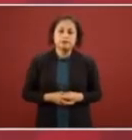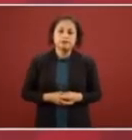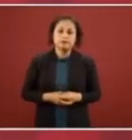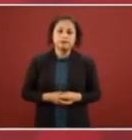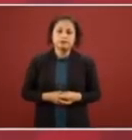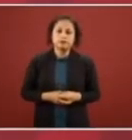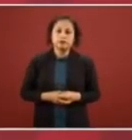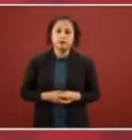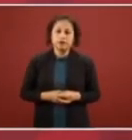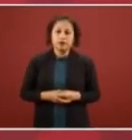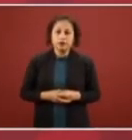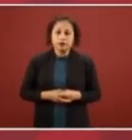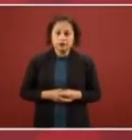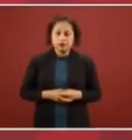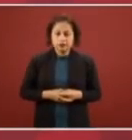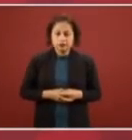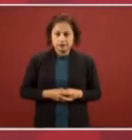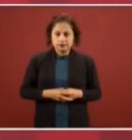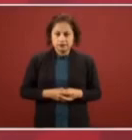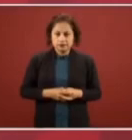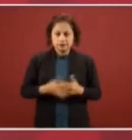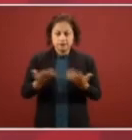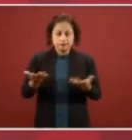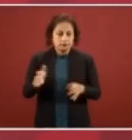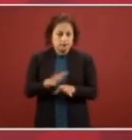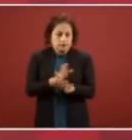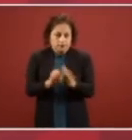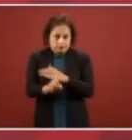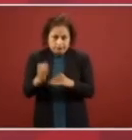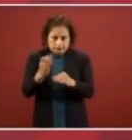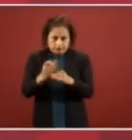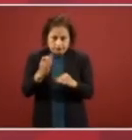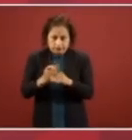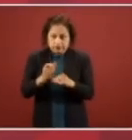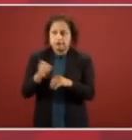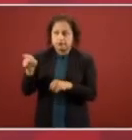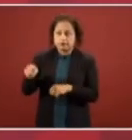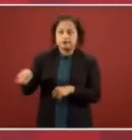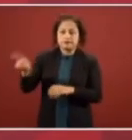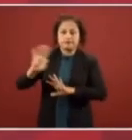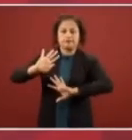entregamos and if we were to turn a estas personas, over these people,